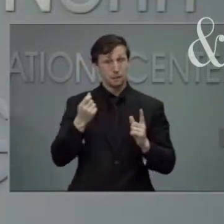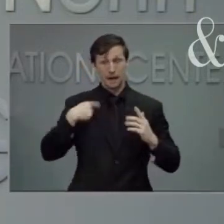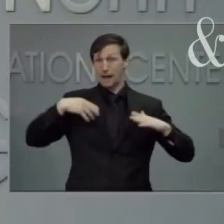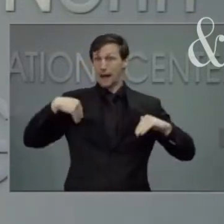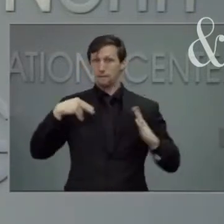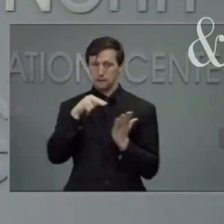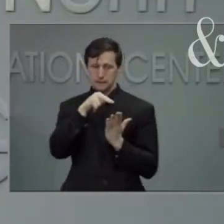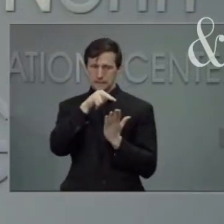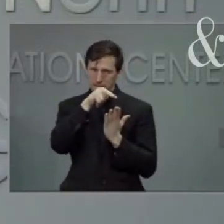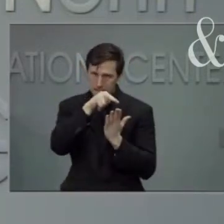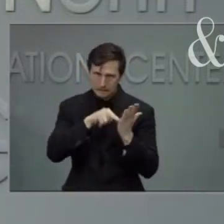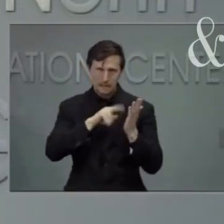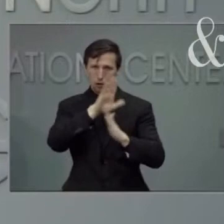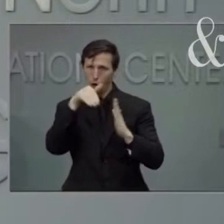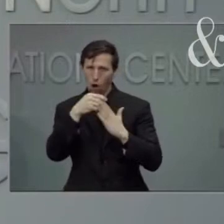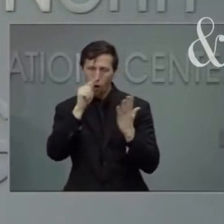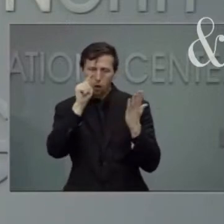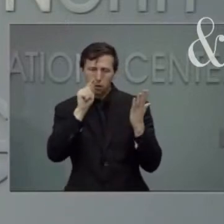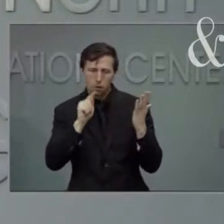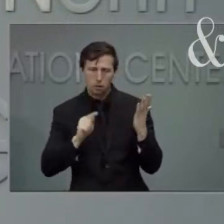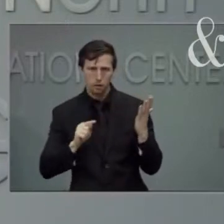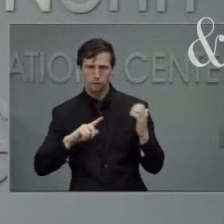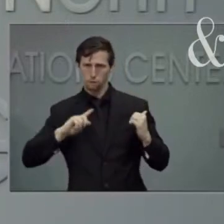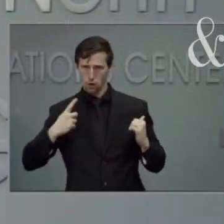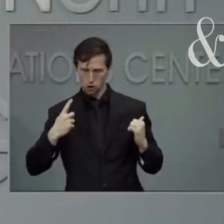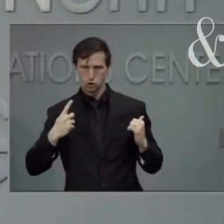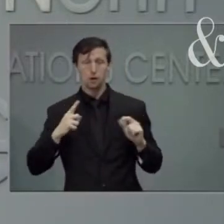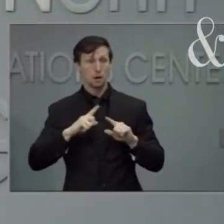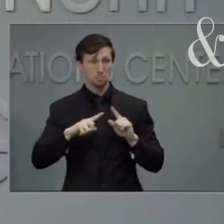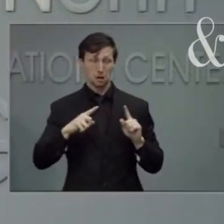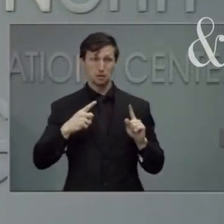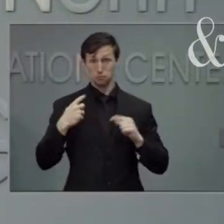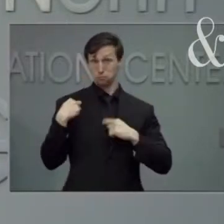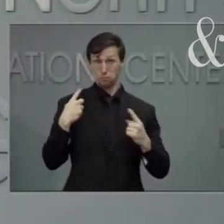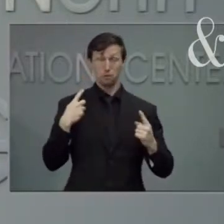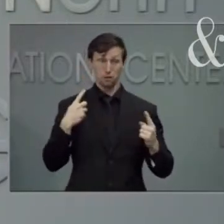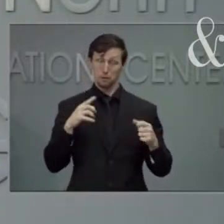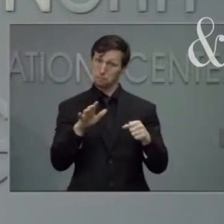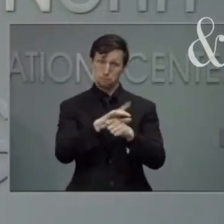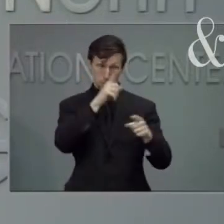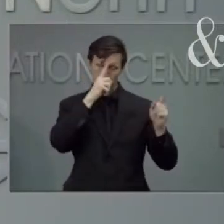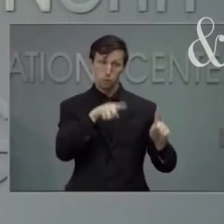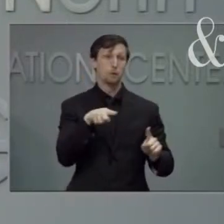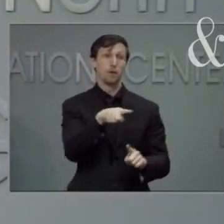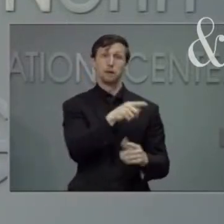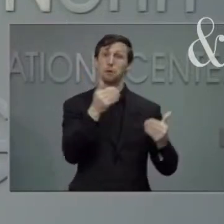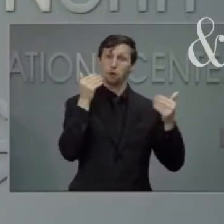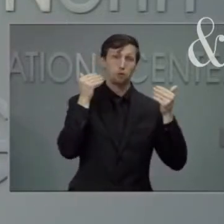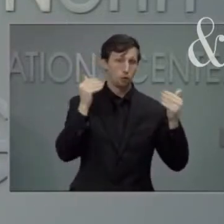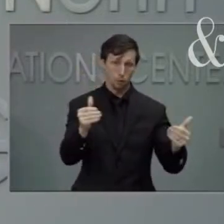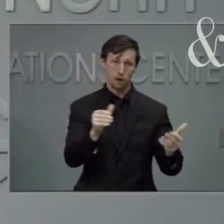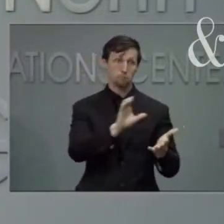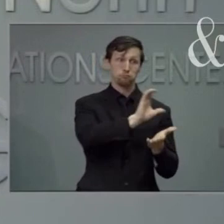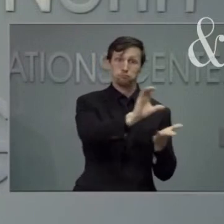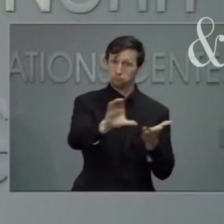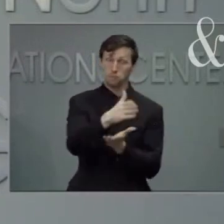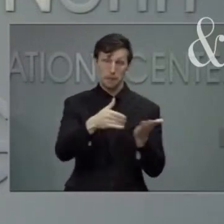sure I know everything that is in there, but I'm in full agreement with them appropriating that money. And